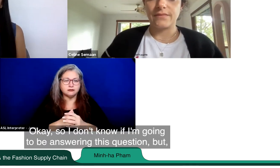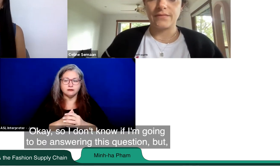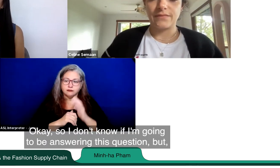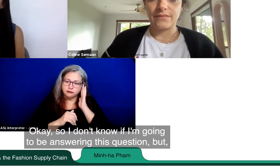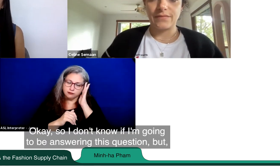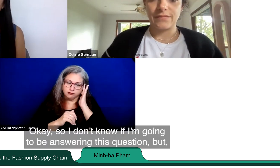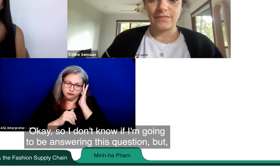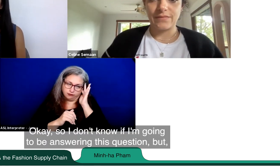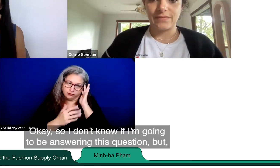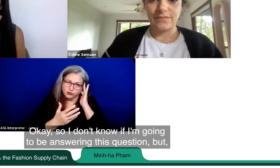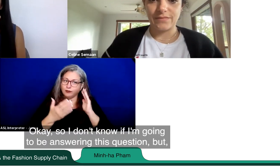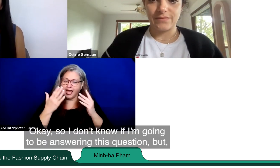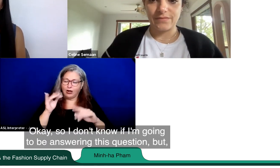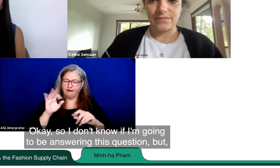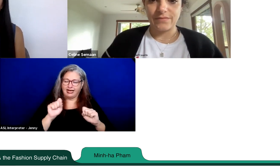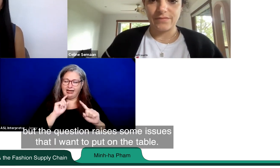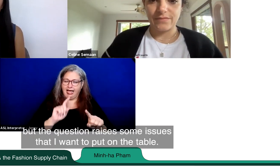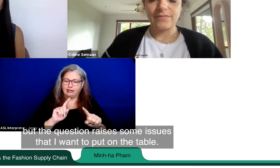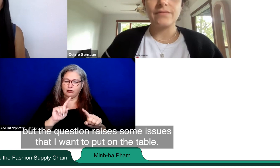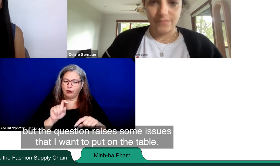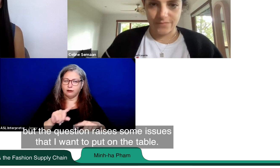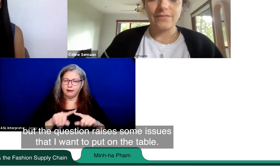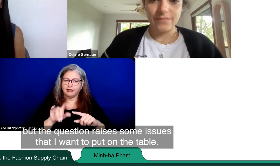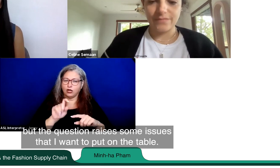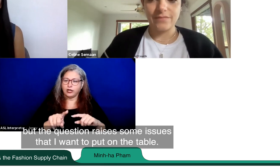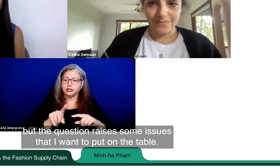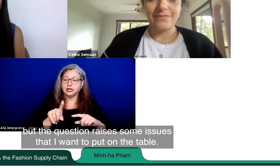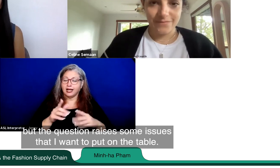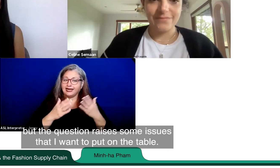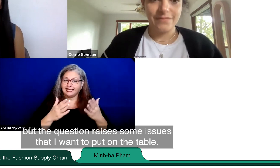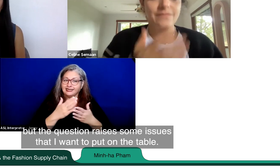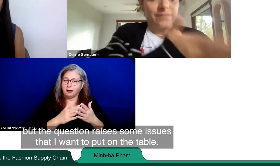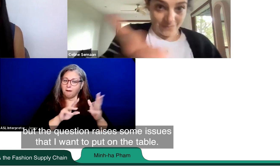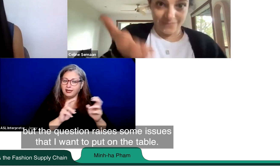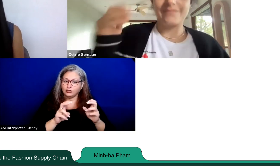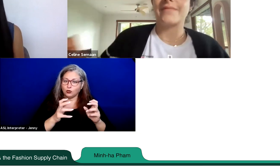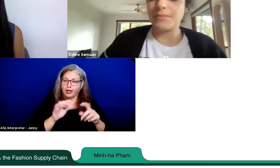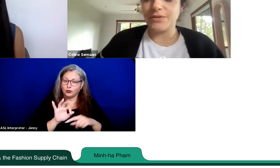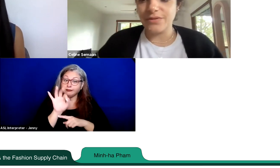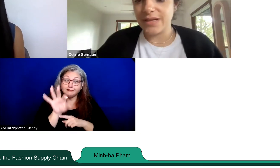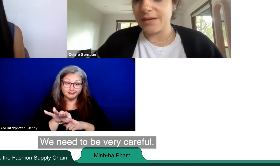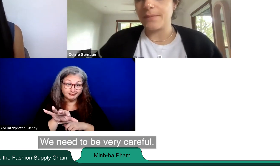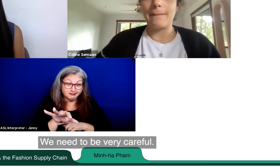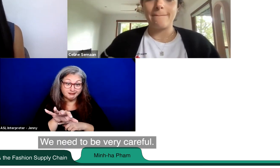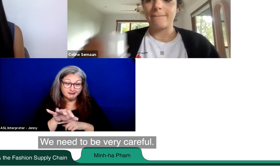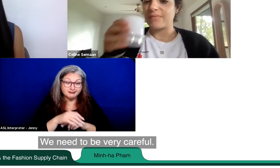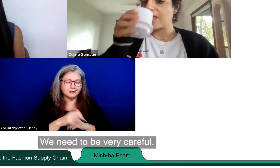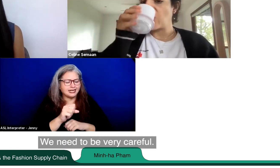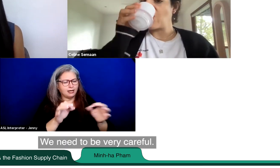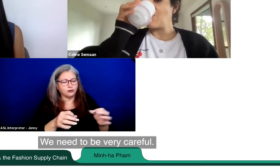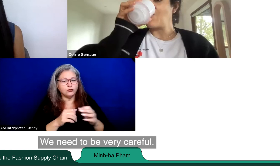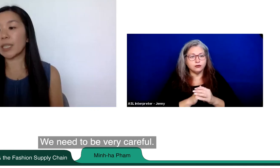Okay, so I don't know if I'm going to be answering this question, but the question raises some issues that I want to put on the table for Absolutely.